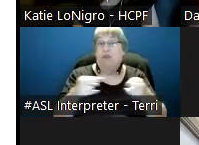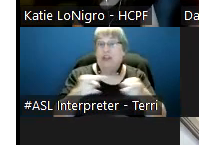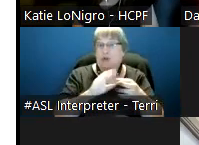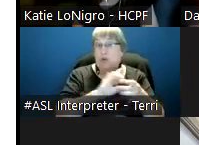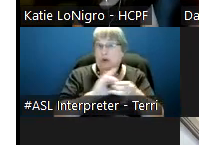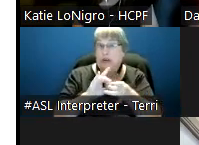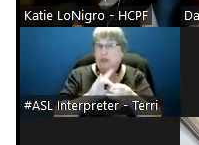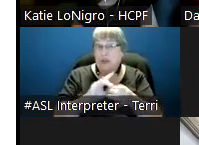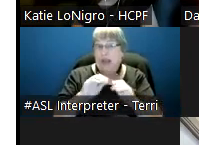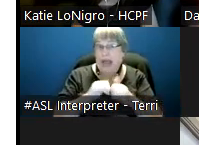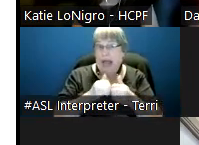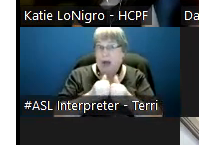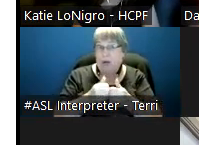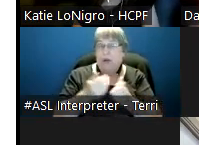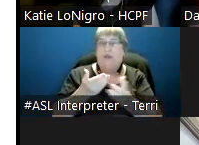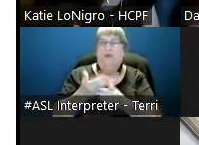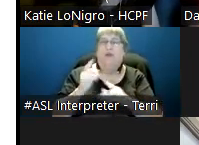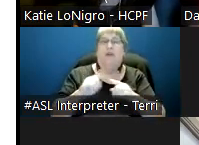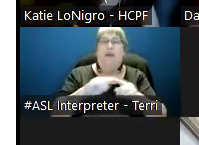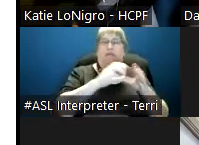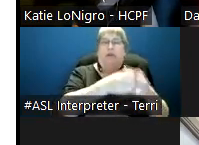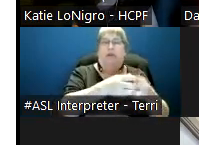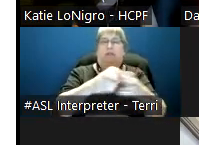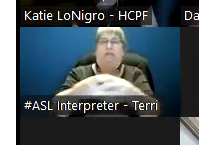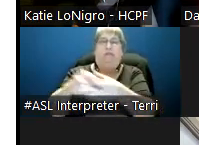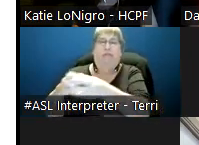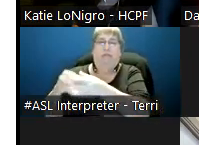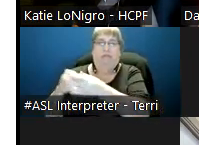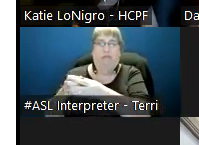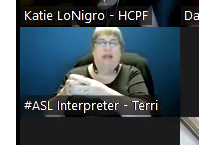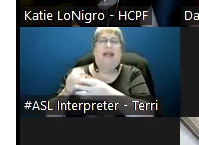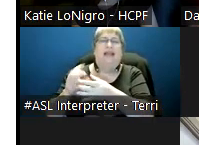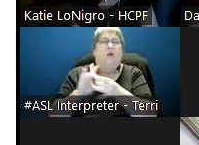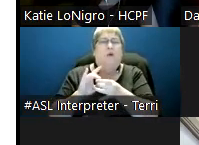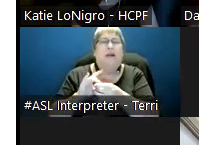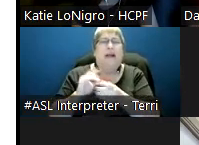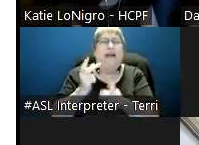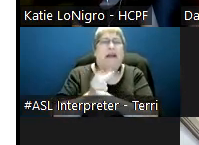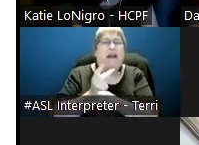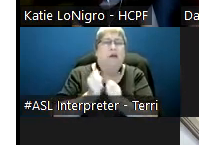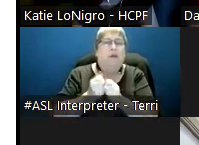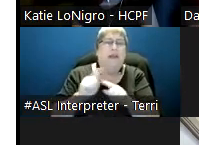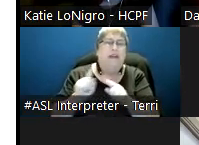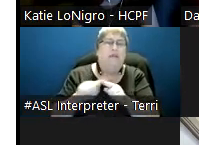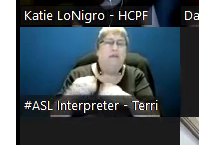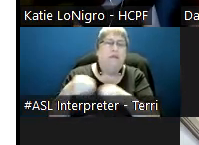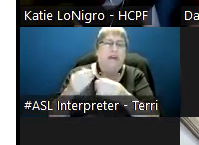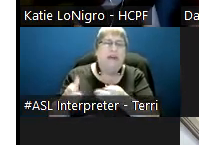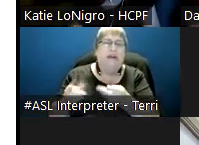regional accountable entities, and they help members by coordinating care with different providers, arranging behavioral health